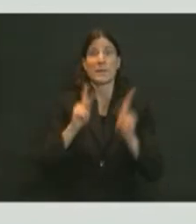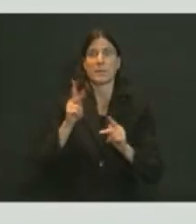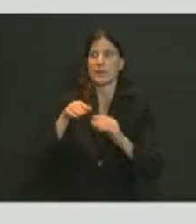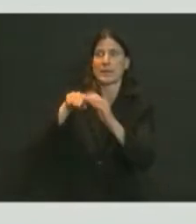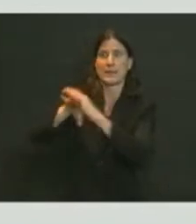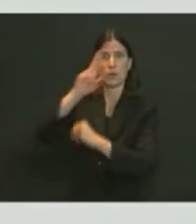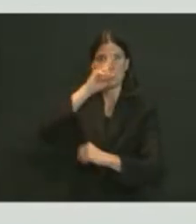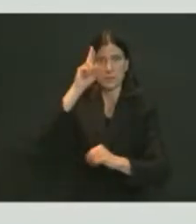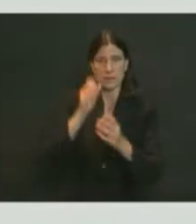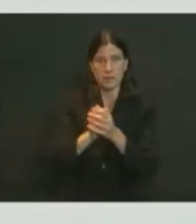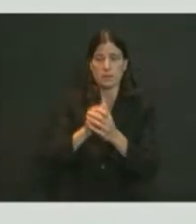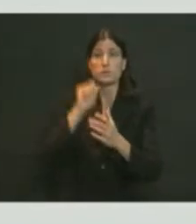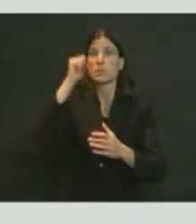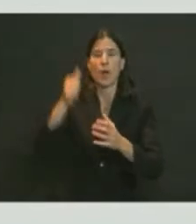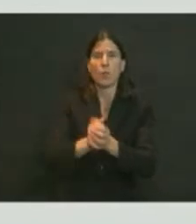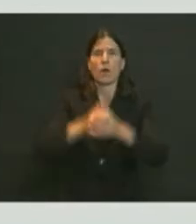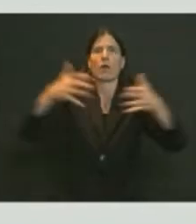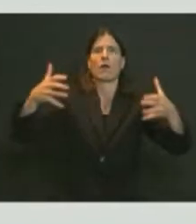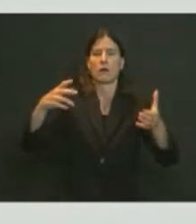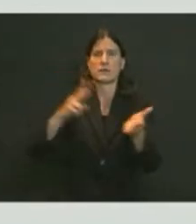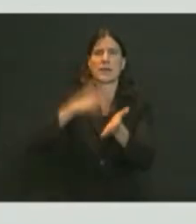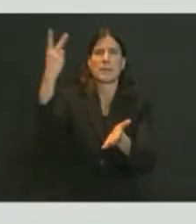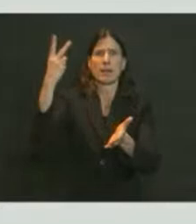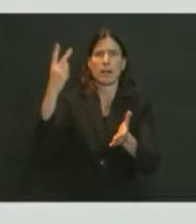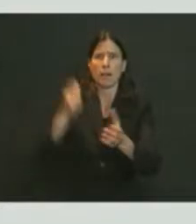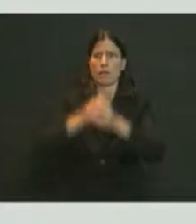is running away with itself. We